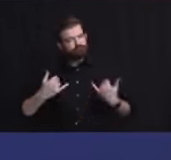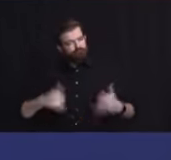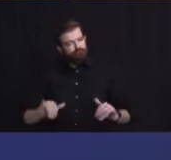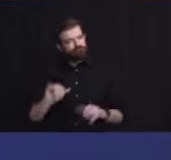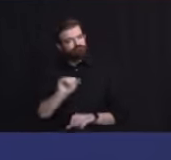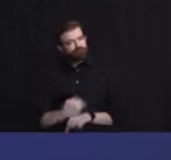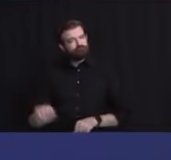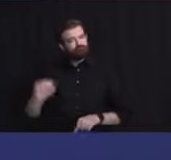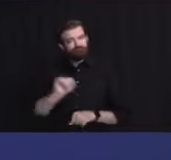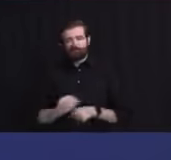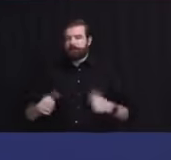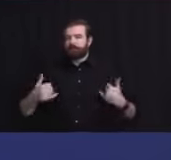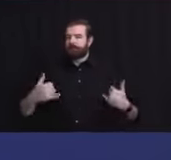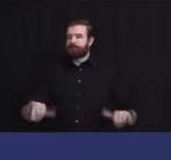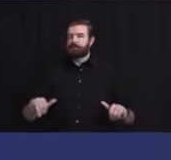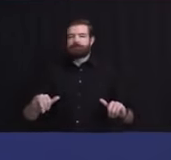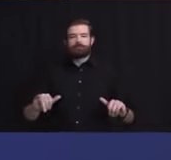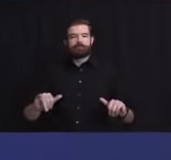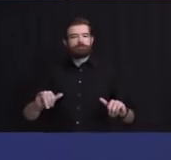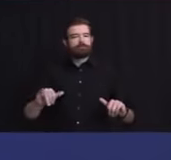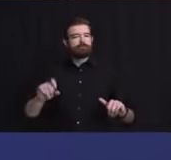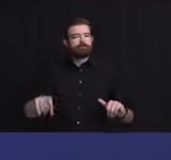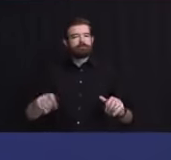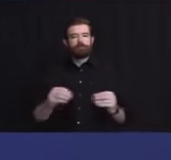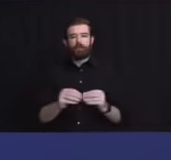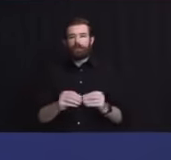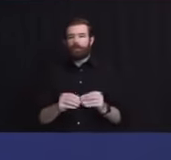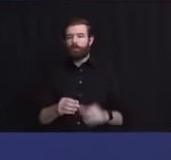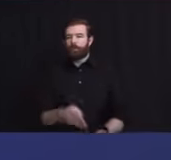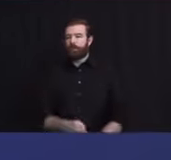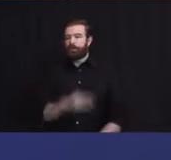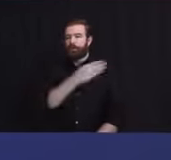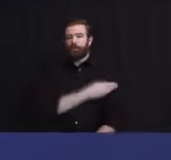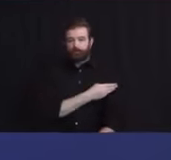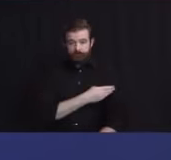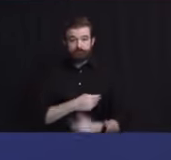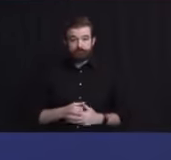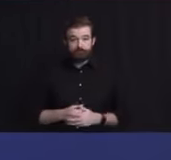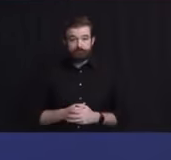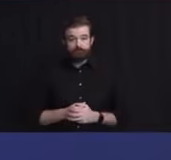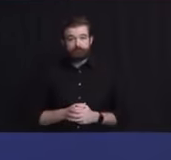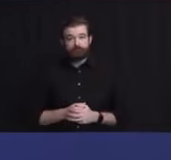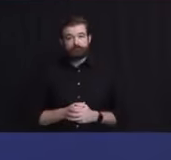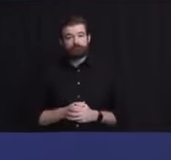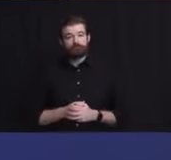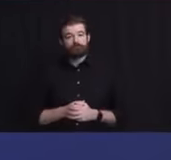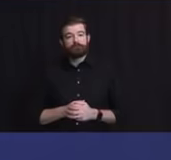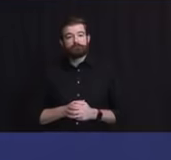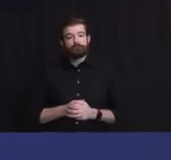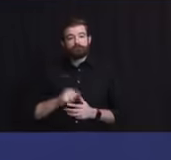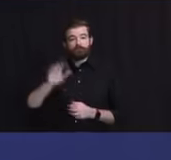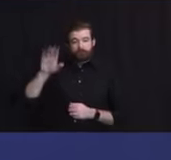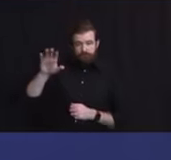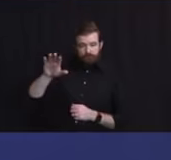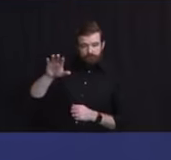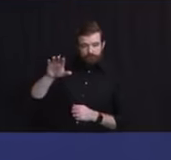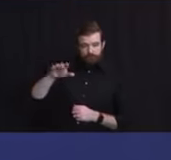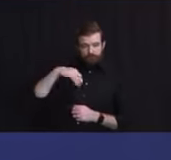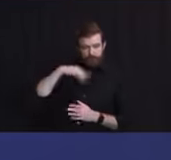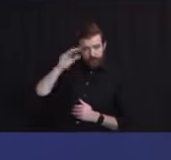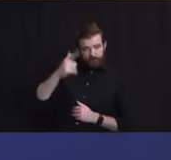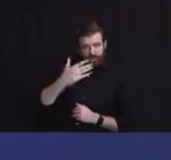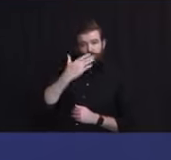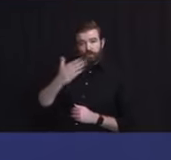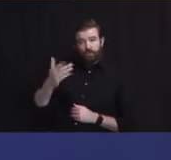you. Daniel, good afternoon. Hi, Governor. Hope you're doing well. I hope you're well. Nice to see you.